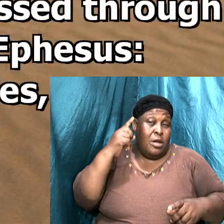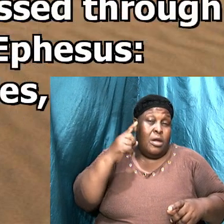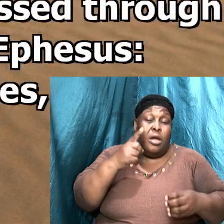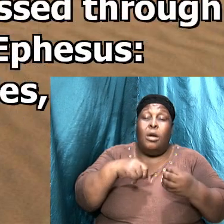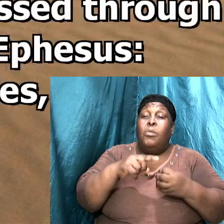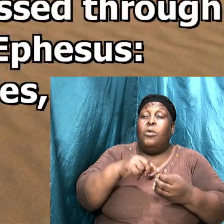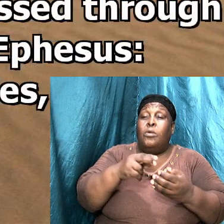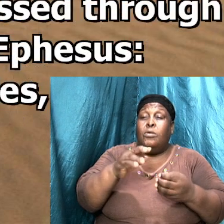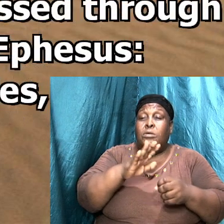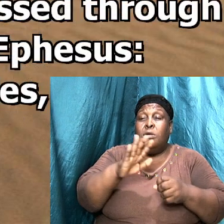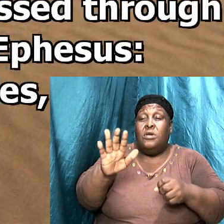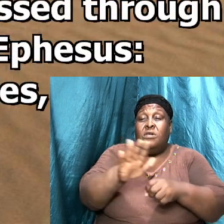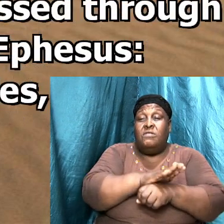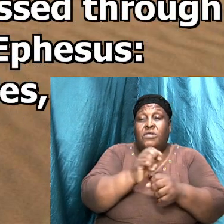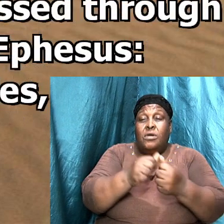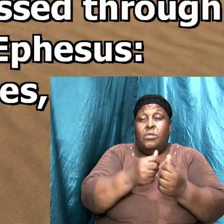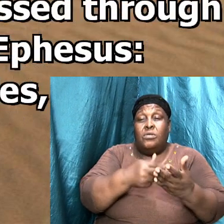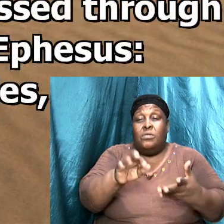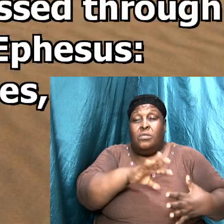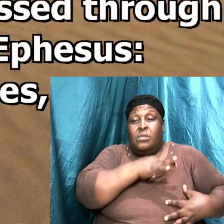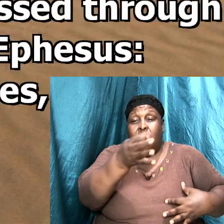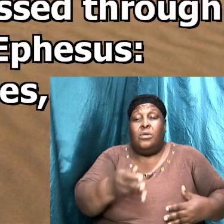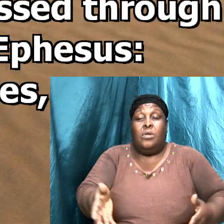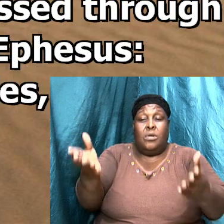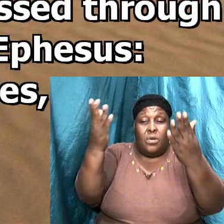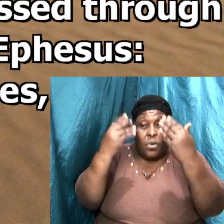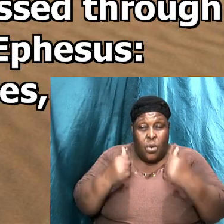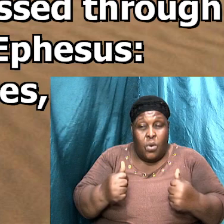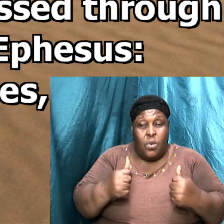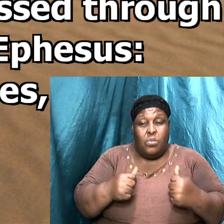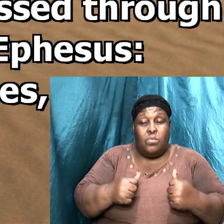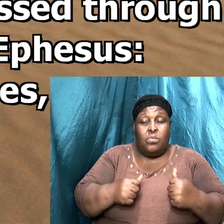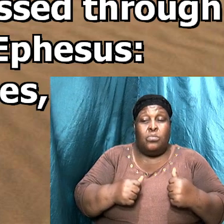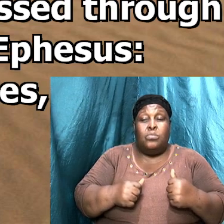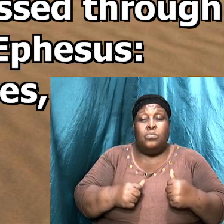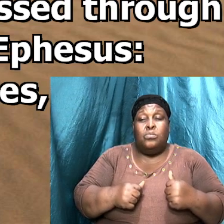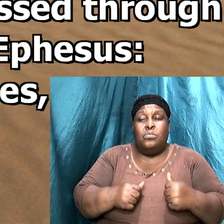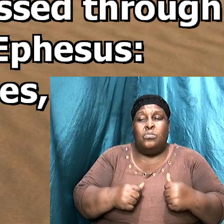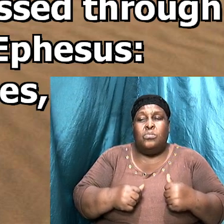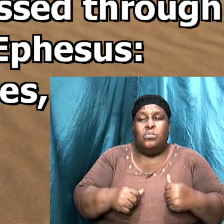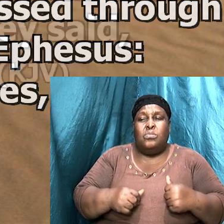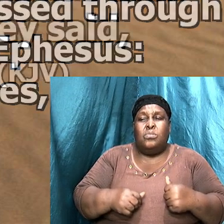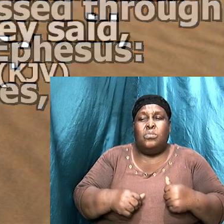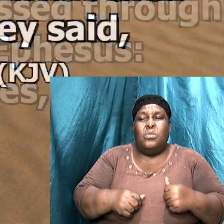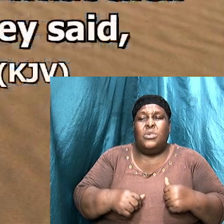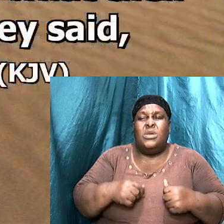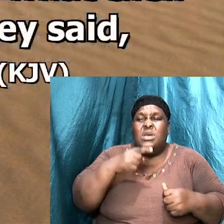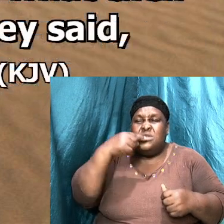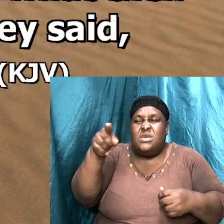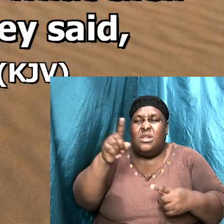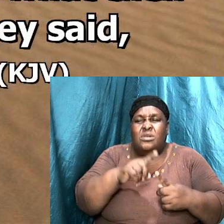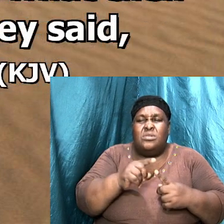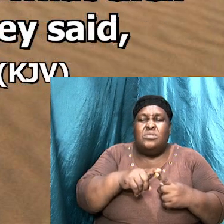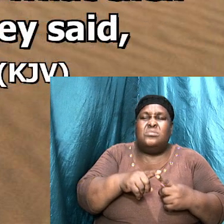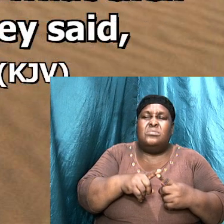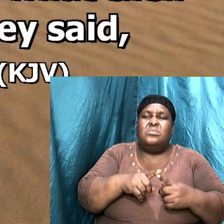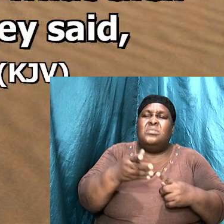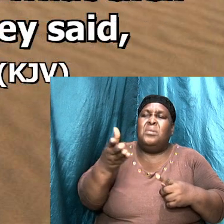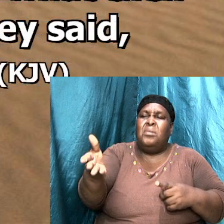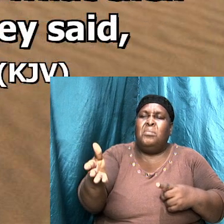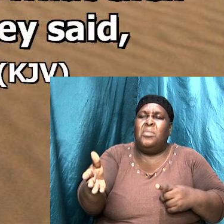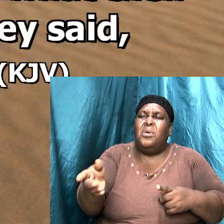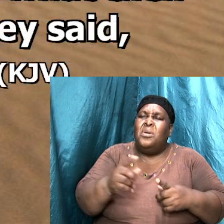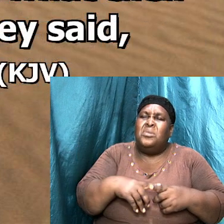it came to pass, verse 3, And he said unto them, unto what then